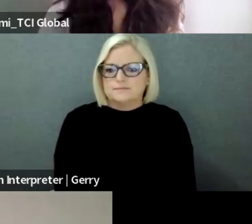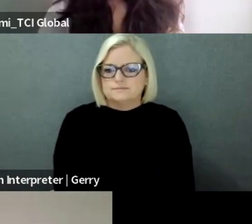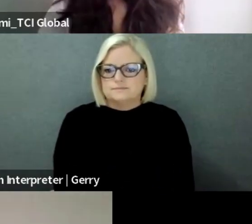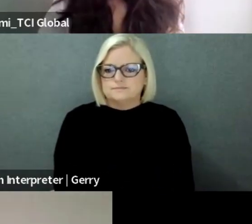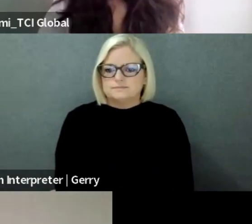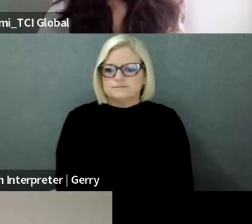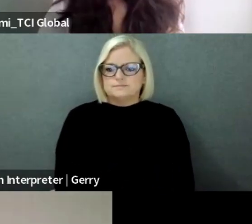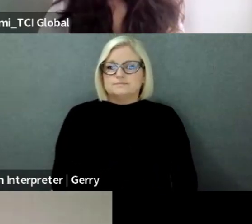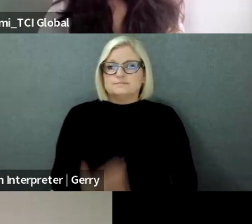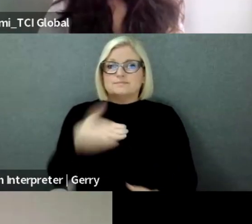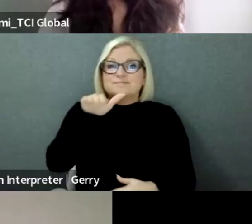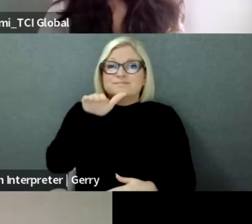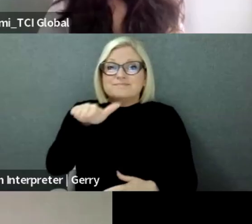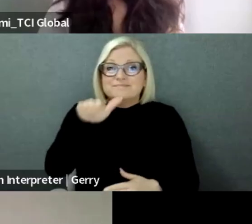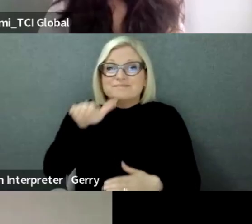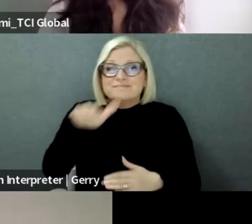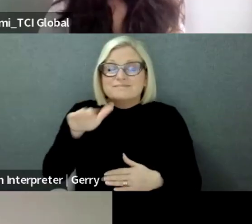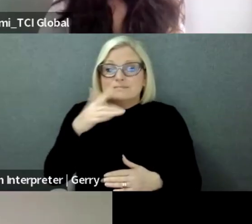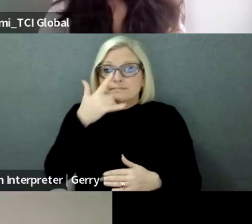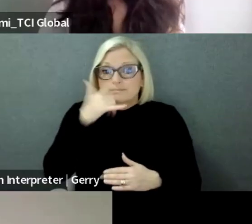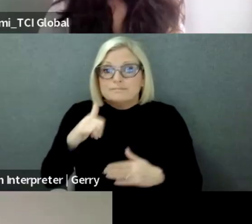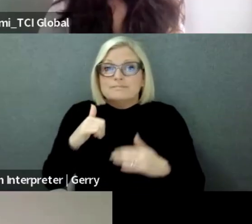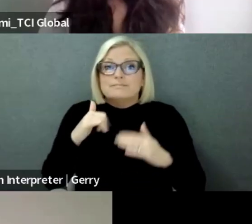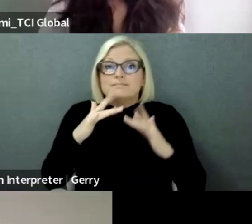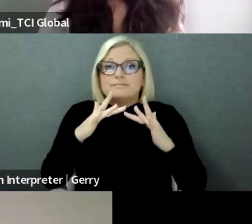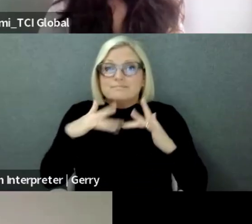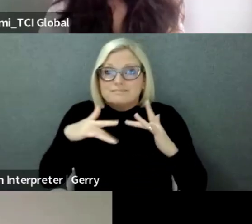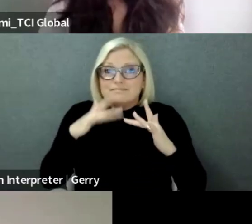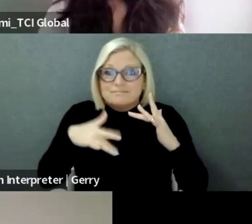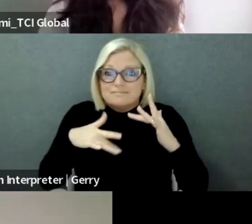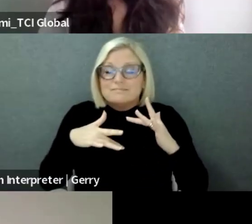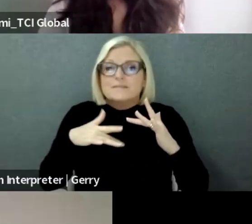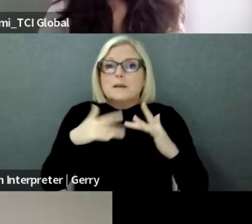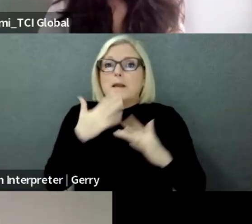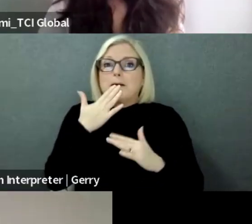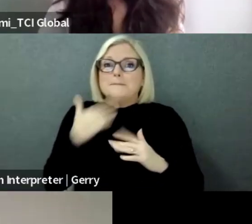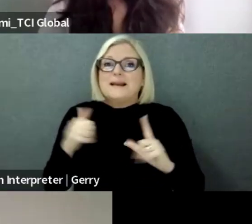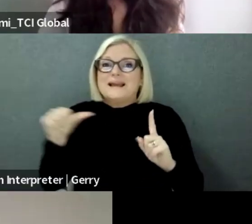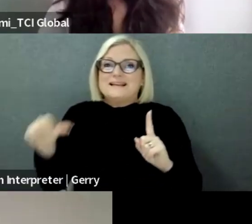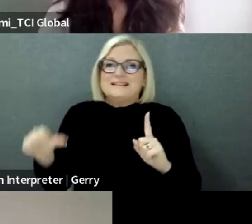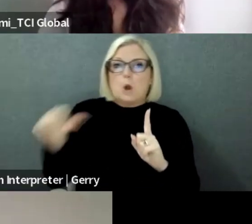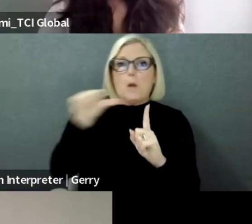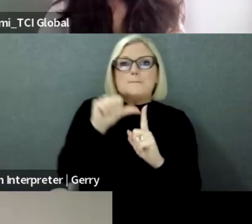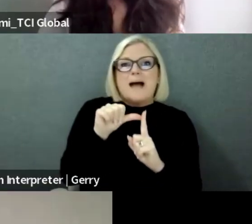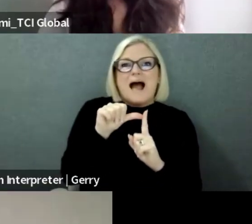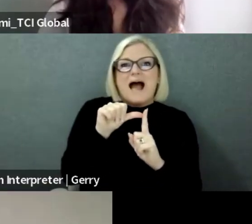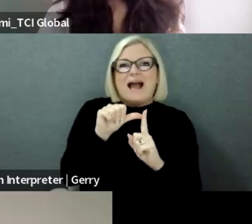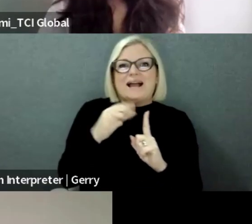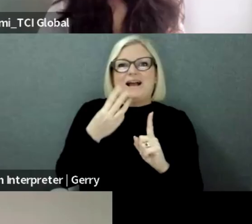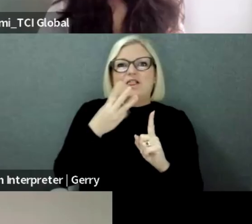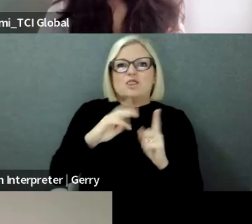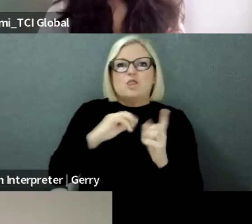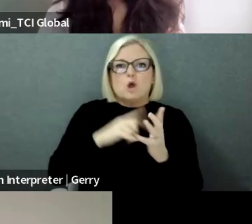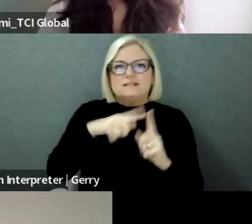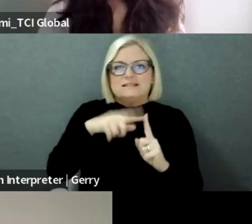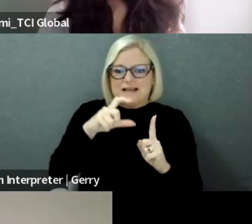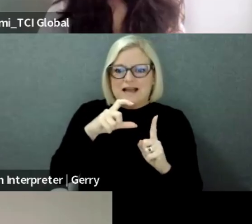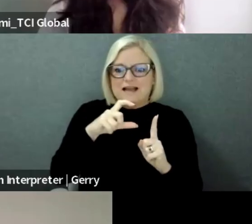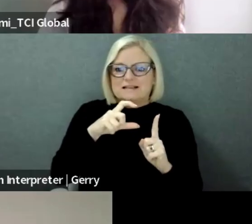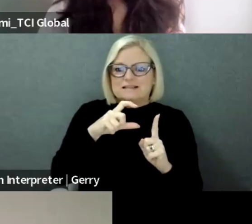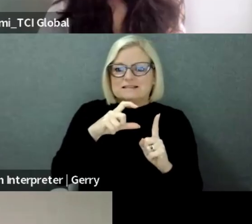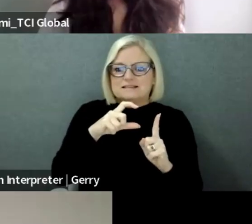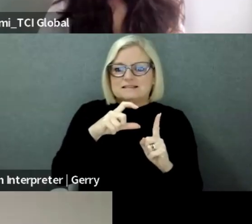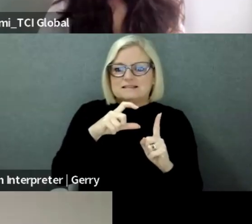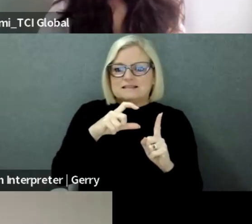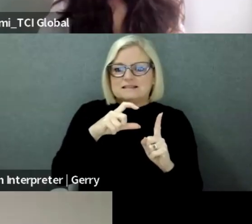Sarah, I think there might be a little bit of lag on the internet. Would you mind just repeating the last 30 seconds if that's okay? And maybe just turn off your camera